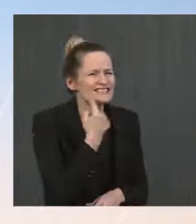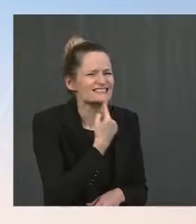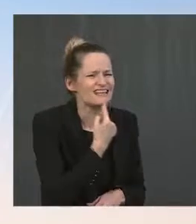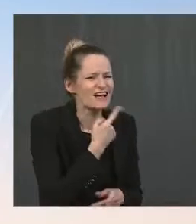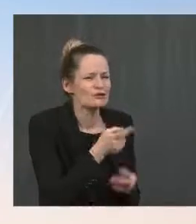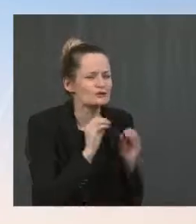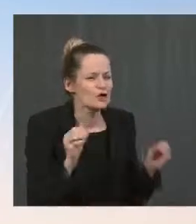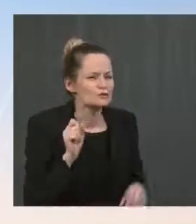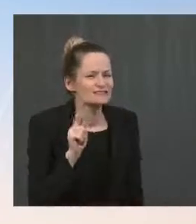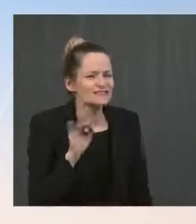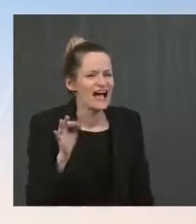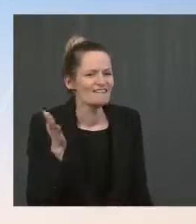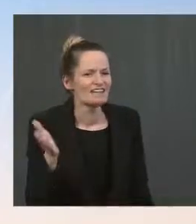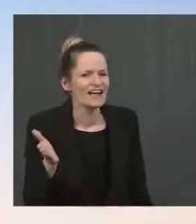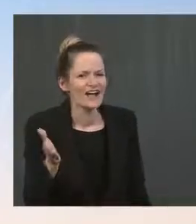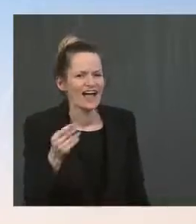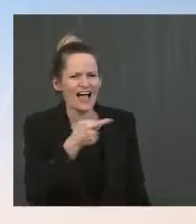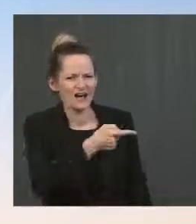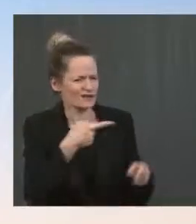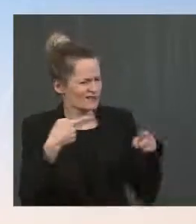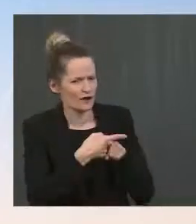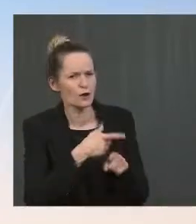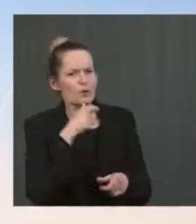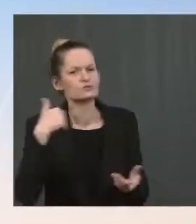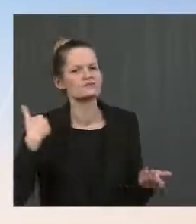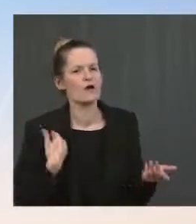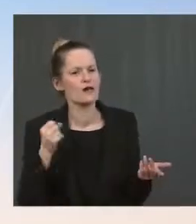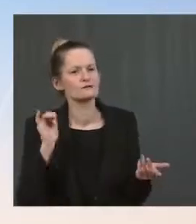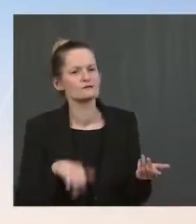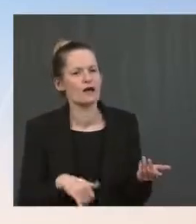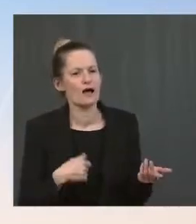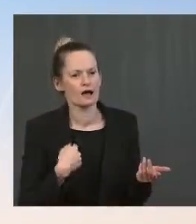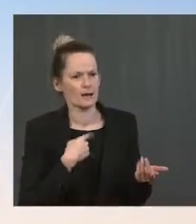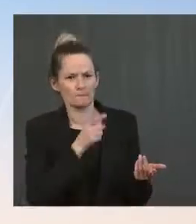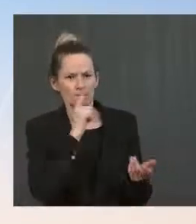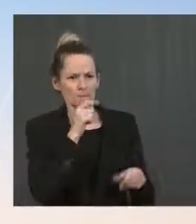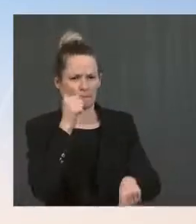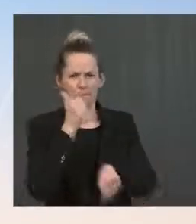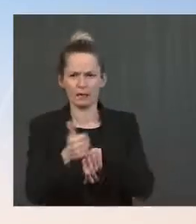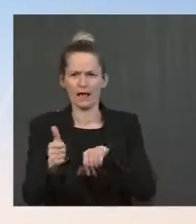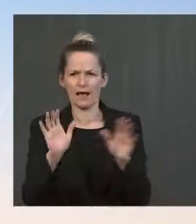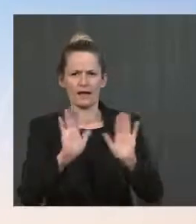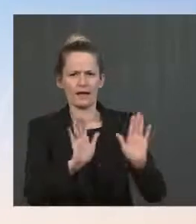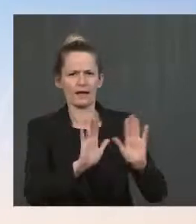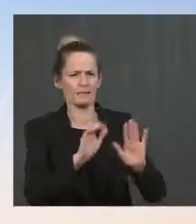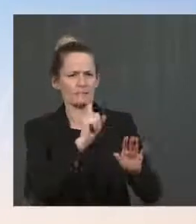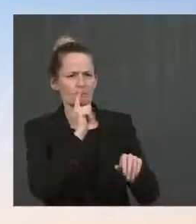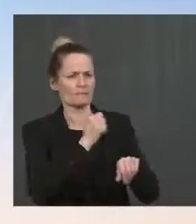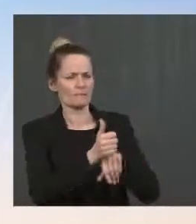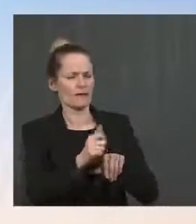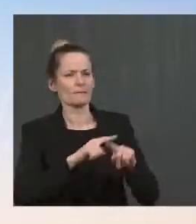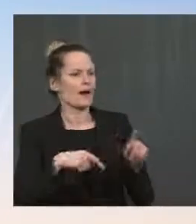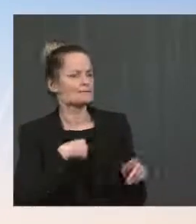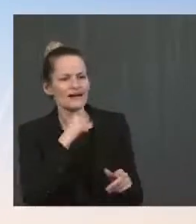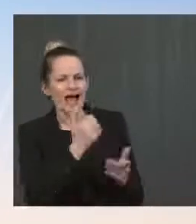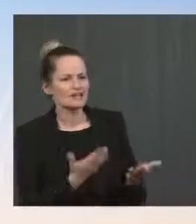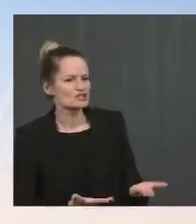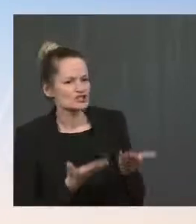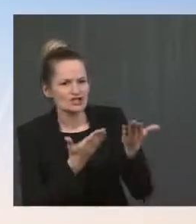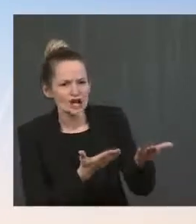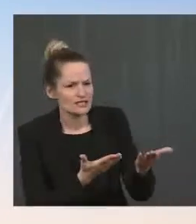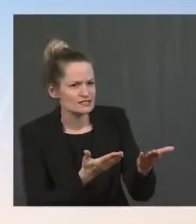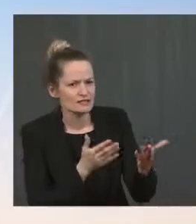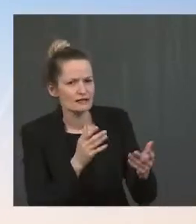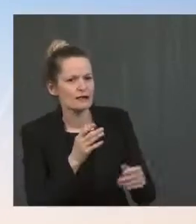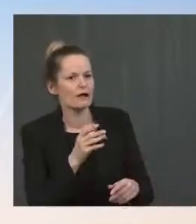it. There's a handful of Americans, and I'm sure you're not suggesting we should have flights with hundreds of people we don't know who they are, where there's no security protocols. Too few to go